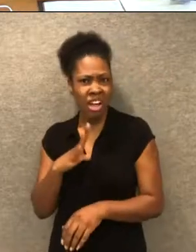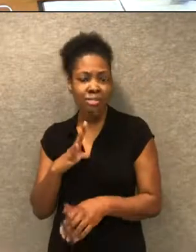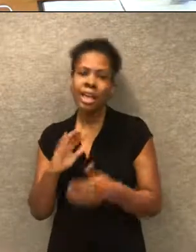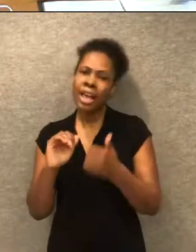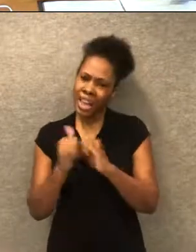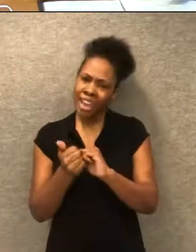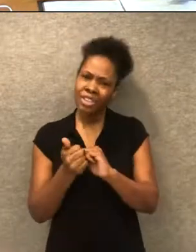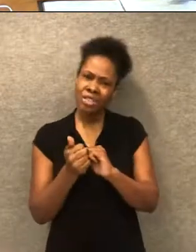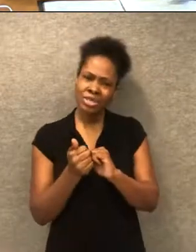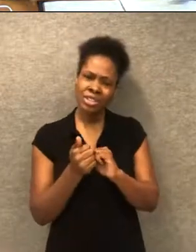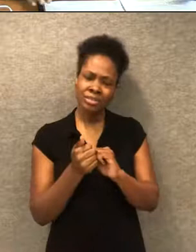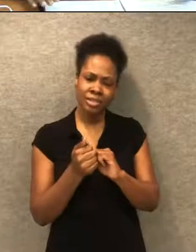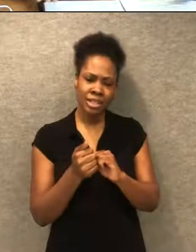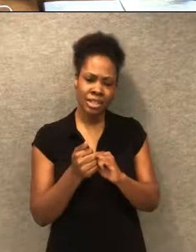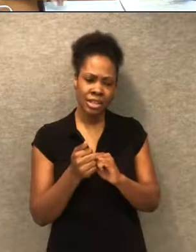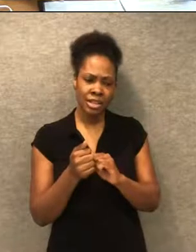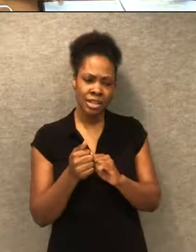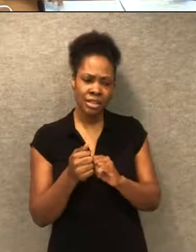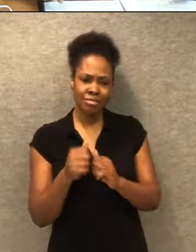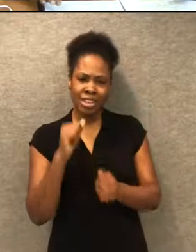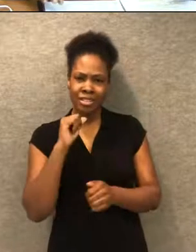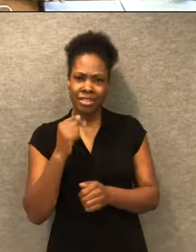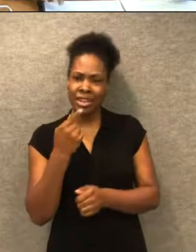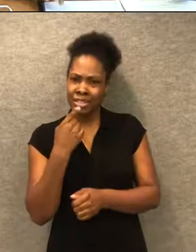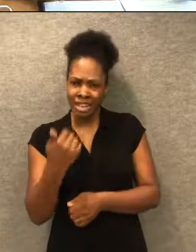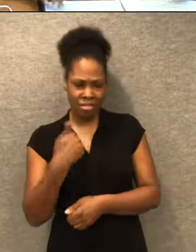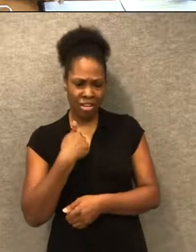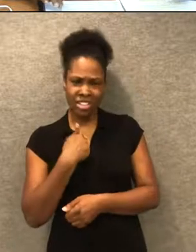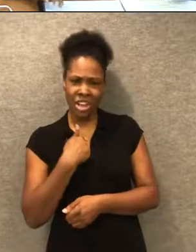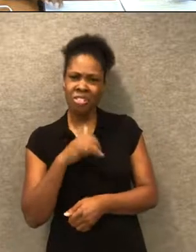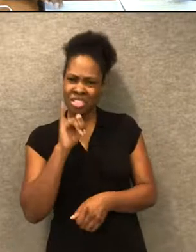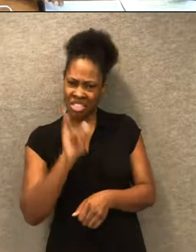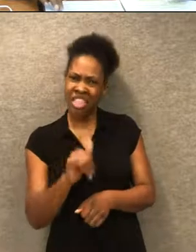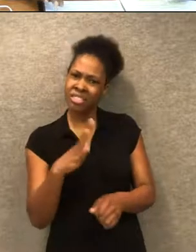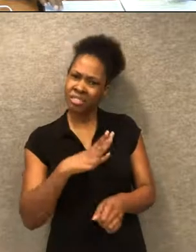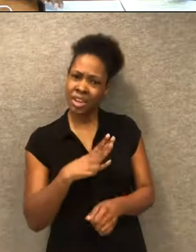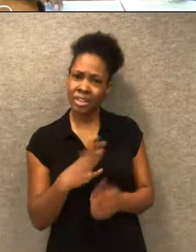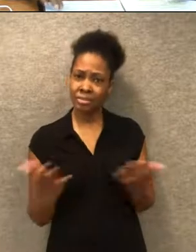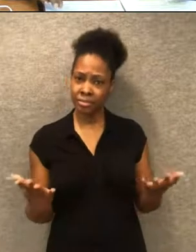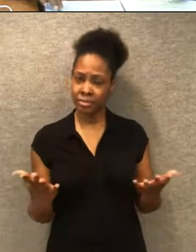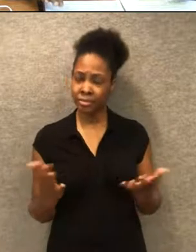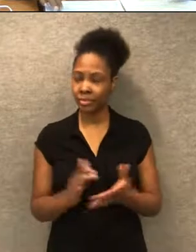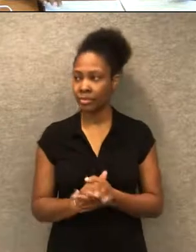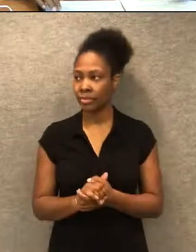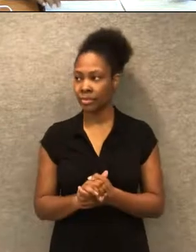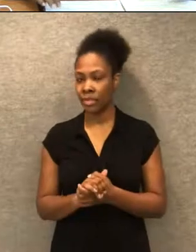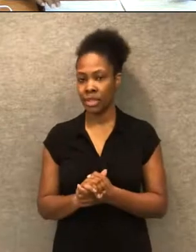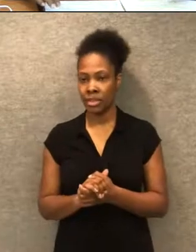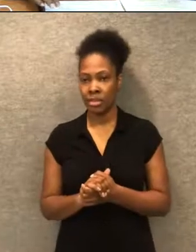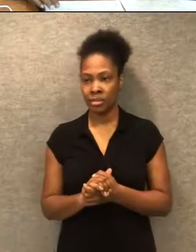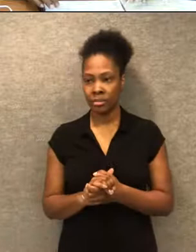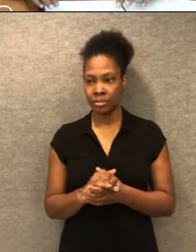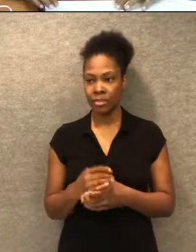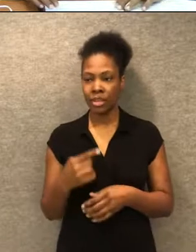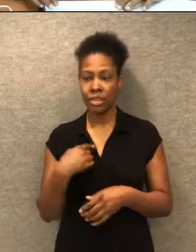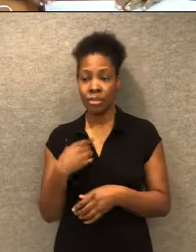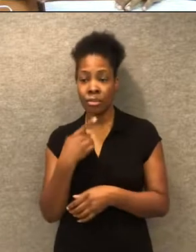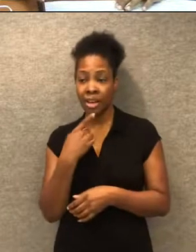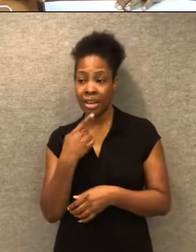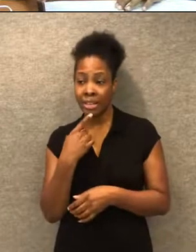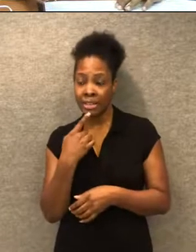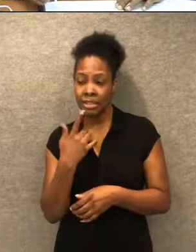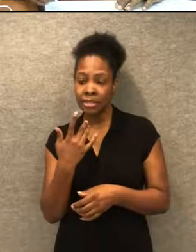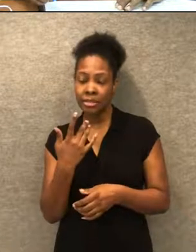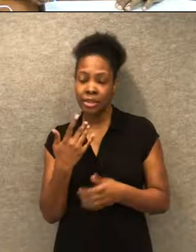reinforce ourselves saying that that's a normal thing to do? Yeah, I mean, I think that's great. I think seeking support in faith-based